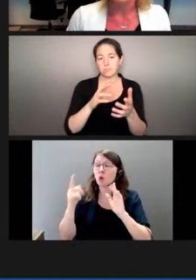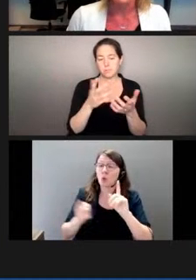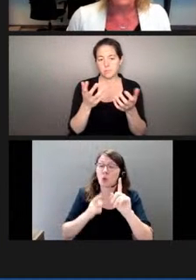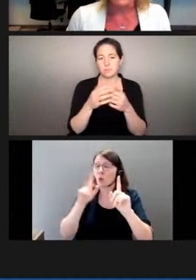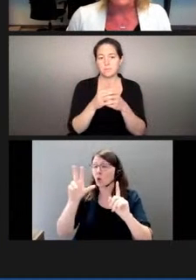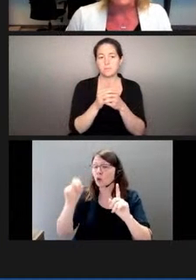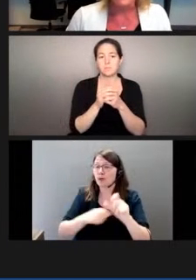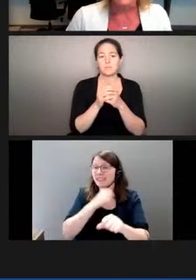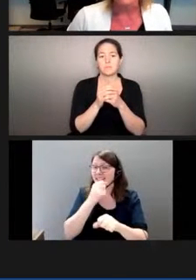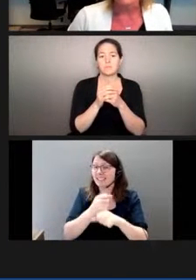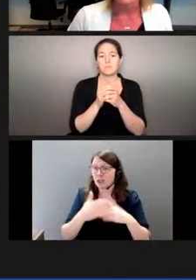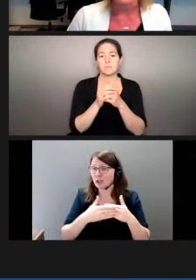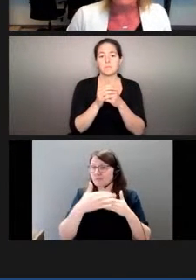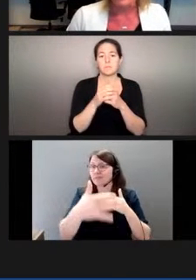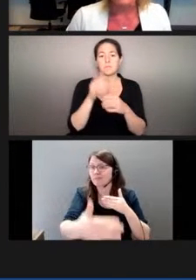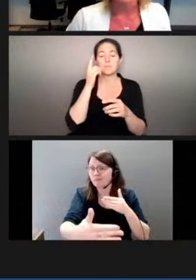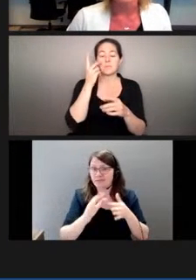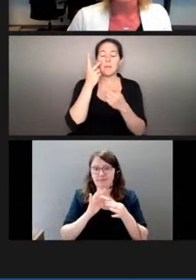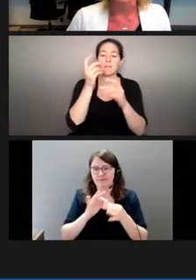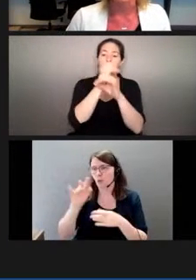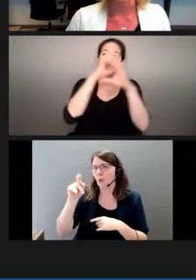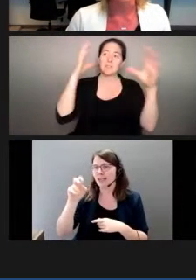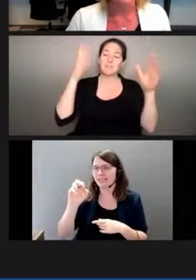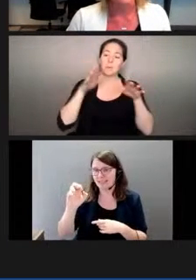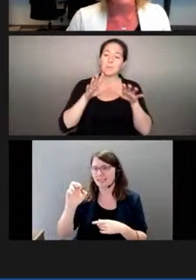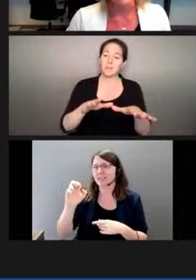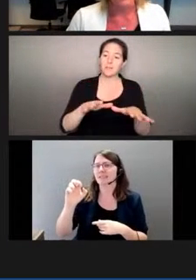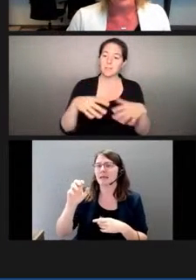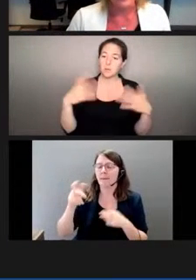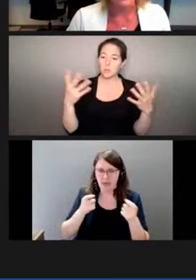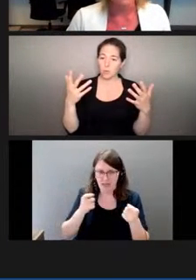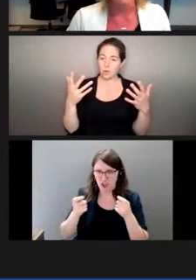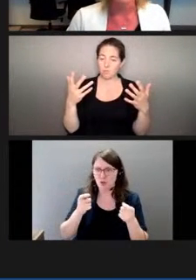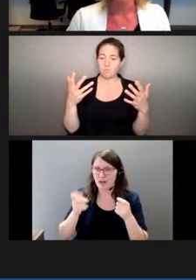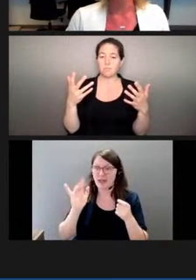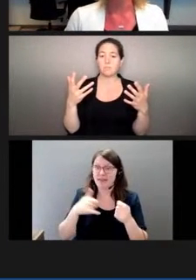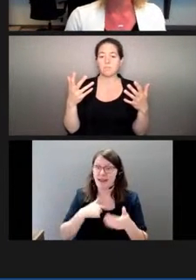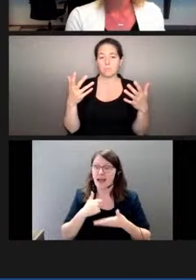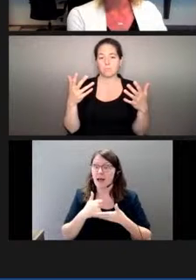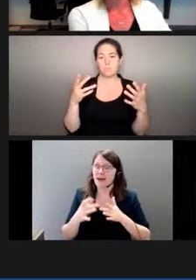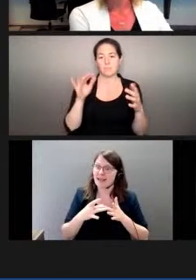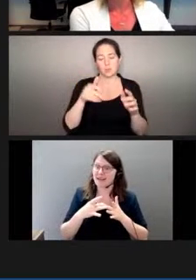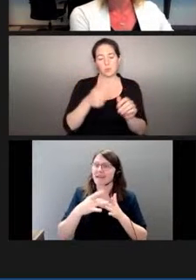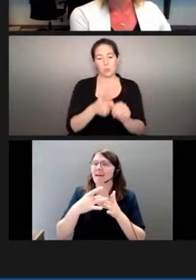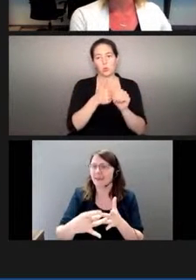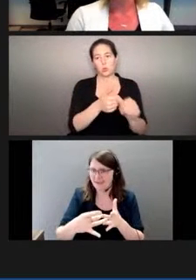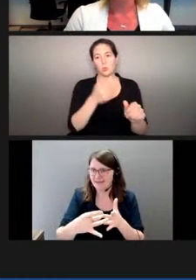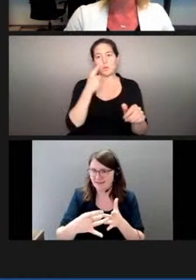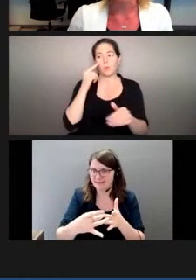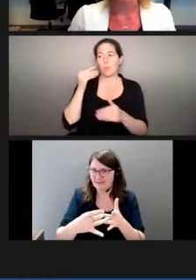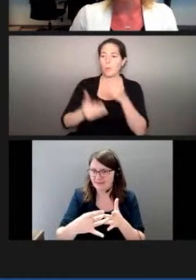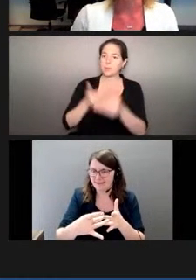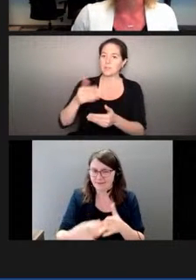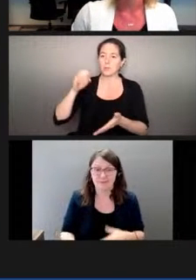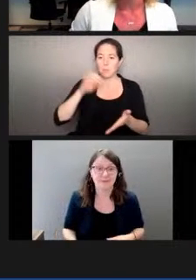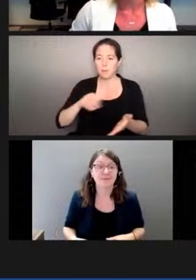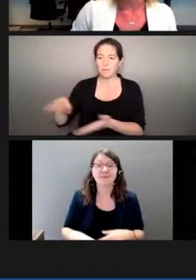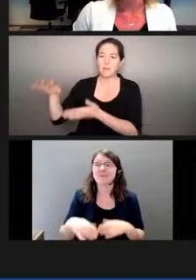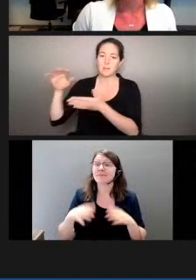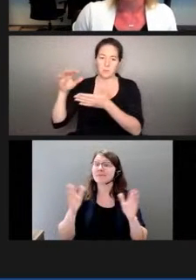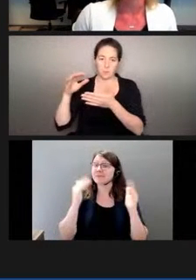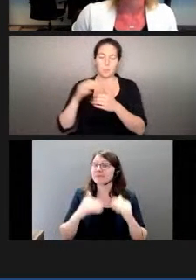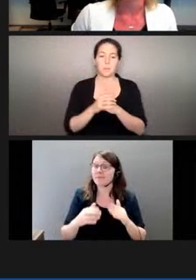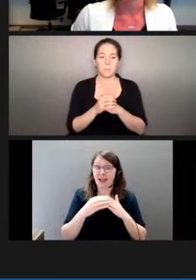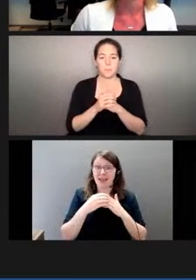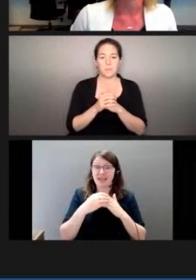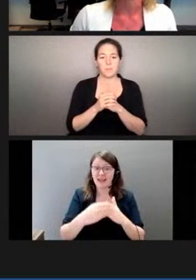the inspiration and the framework for the strategic waste planning process. The guiding principles will outline